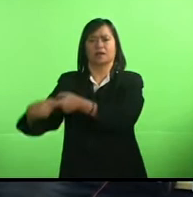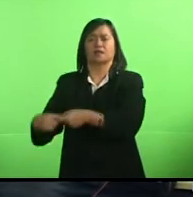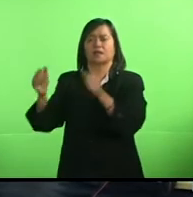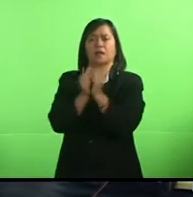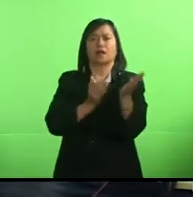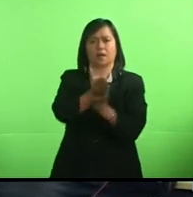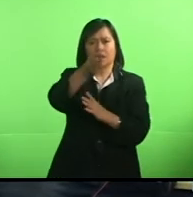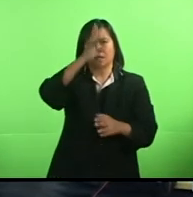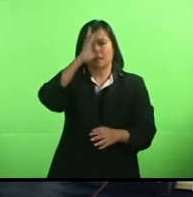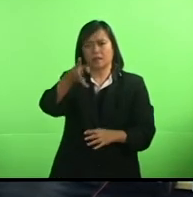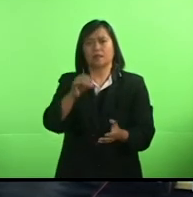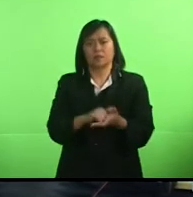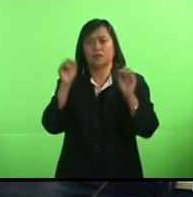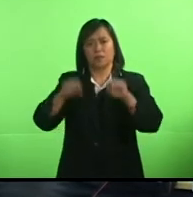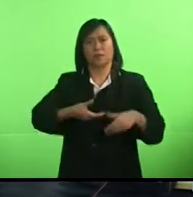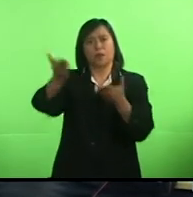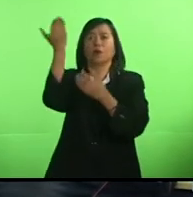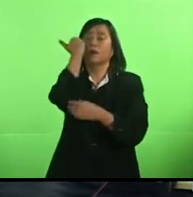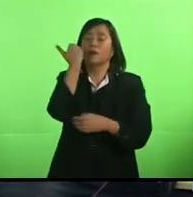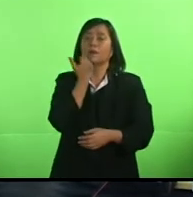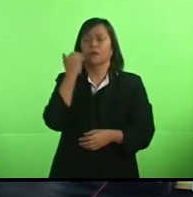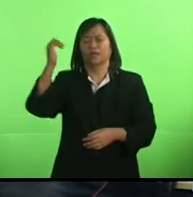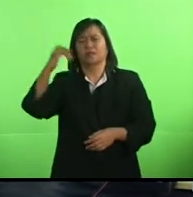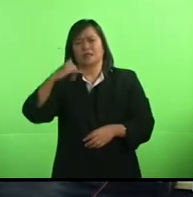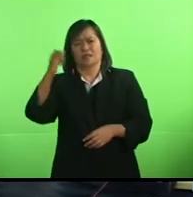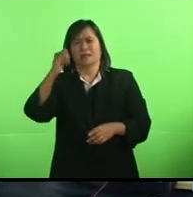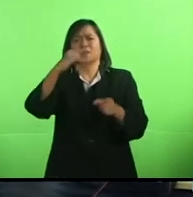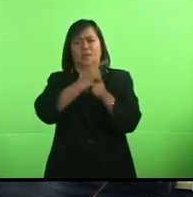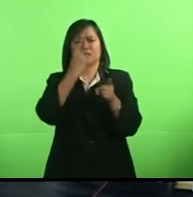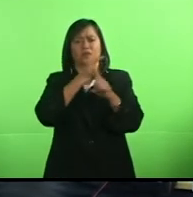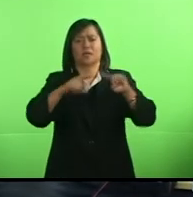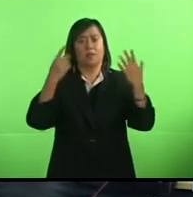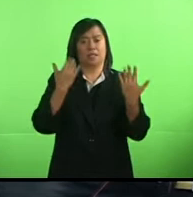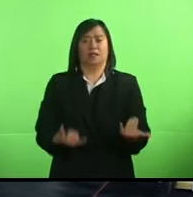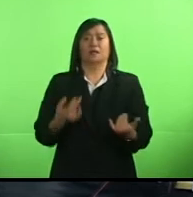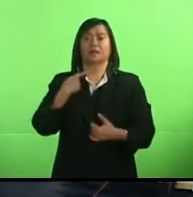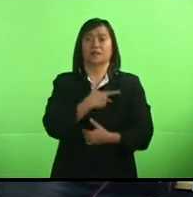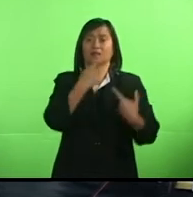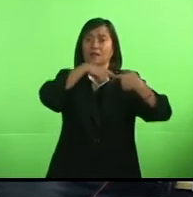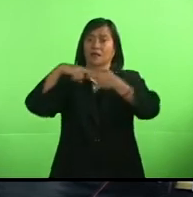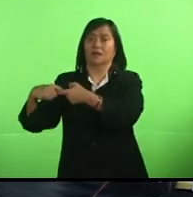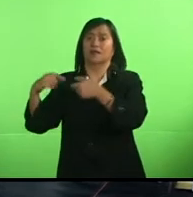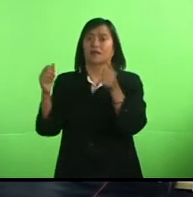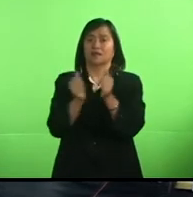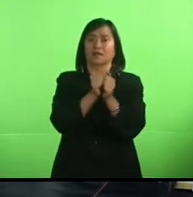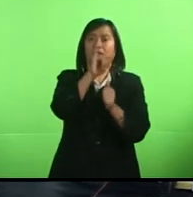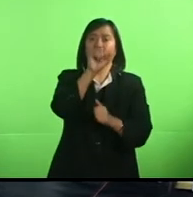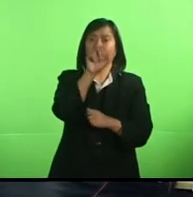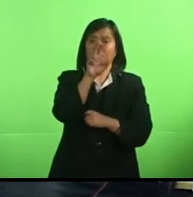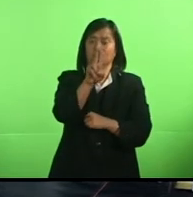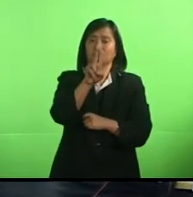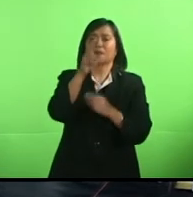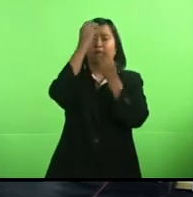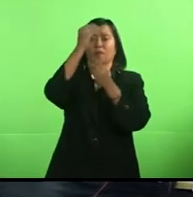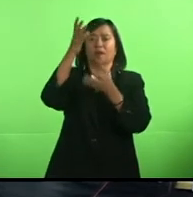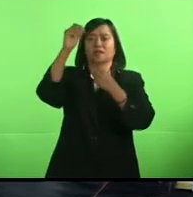right, with, let's say, got copyrights. Yeah, it's tapi, their company. Betul, tapi kita nak kaitkan dengan isu kemas kini tadi tu. Is that